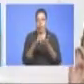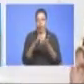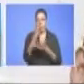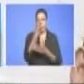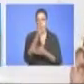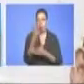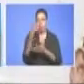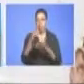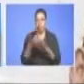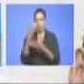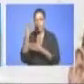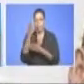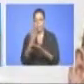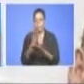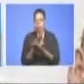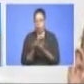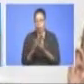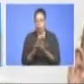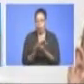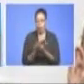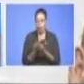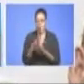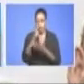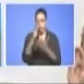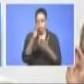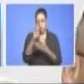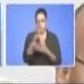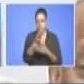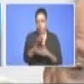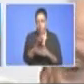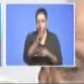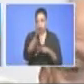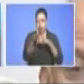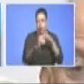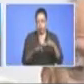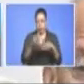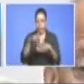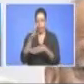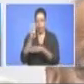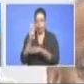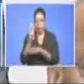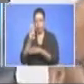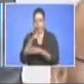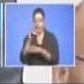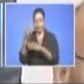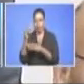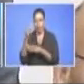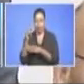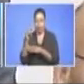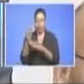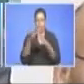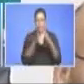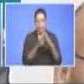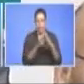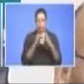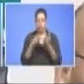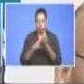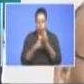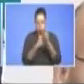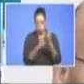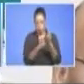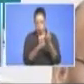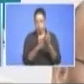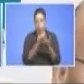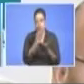2018-2019 budget communication bill. The people of Bain and Grantstown supports the budget but says no to the increase